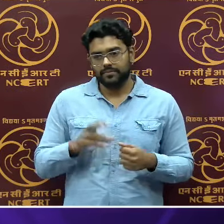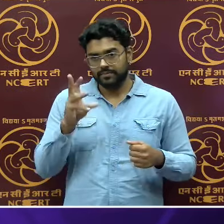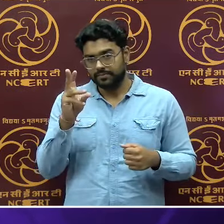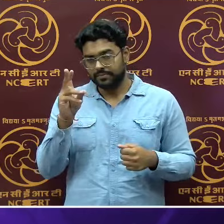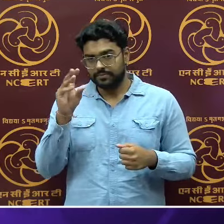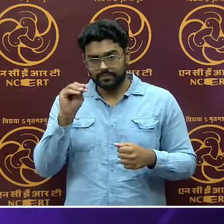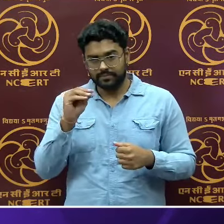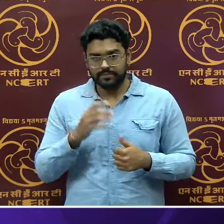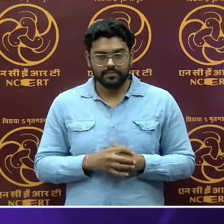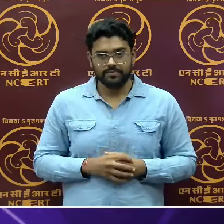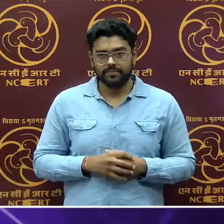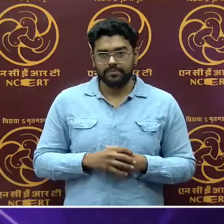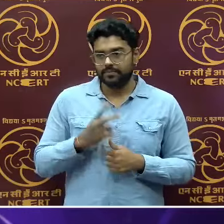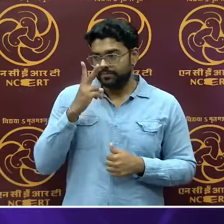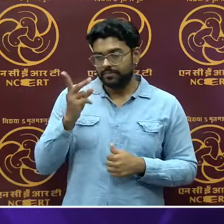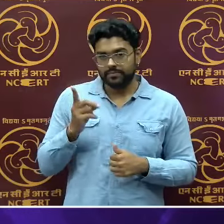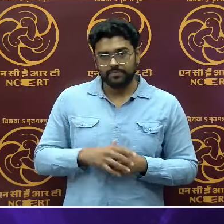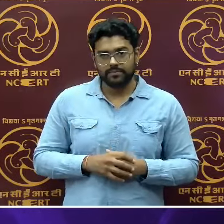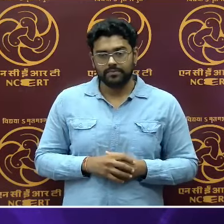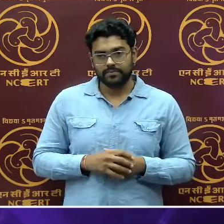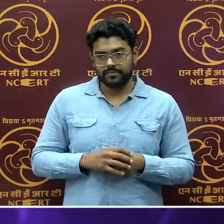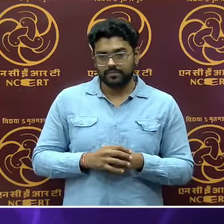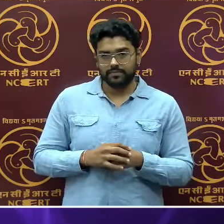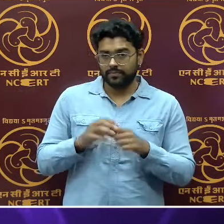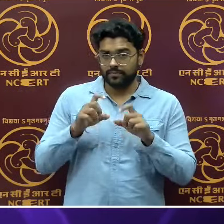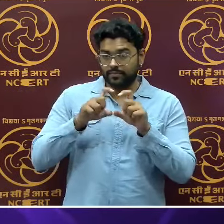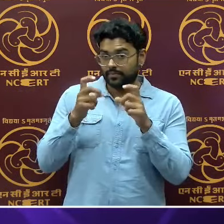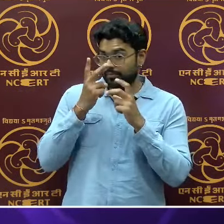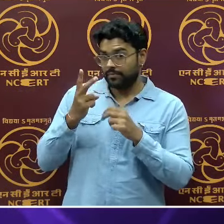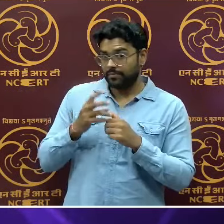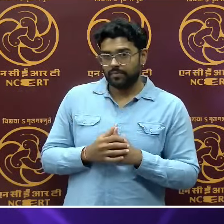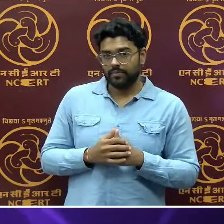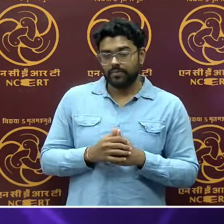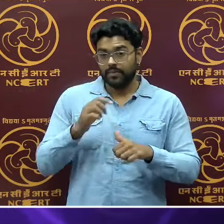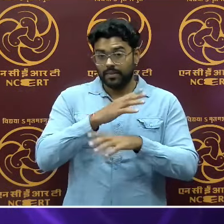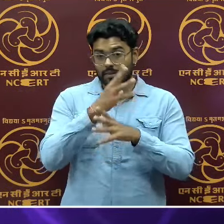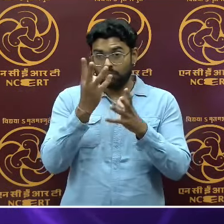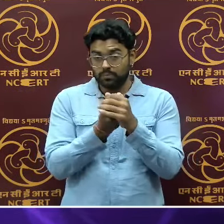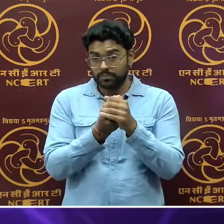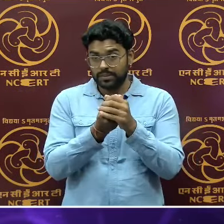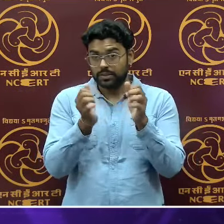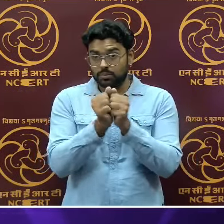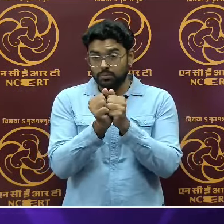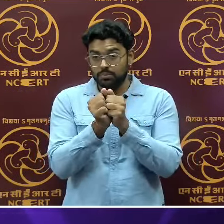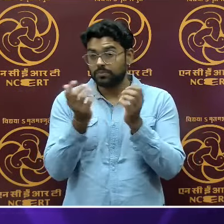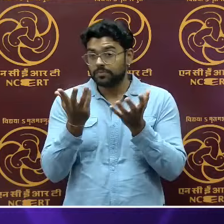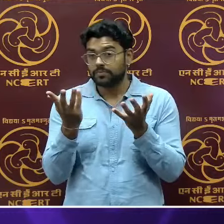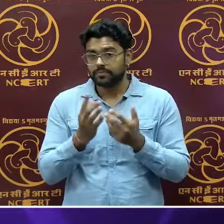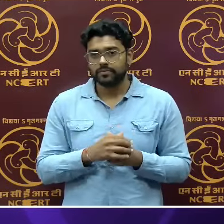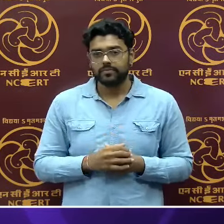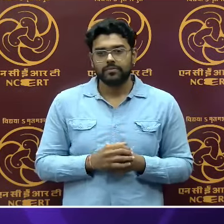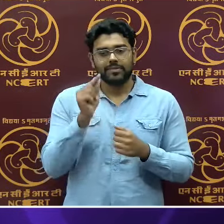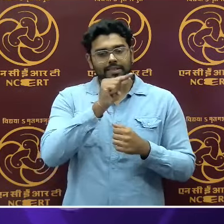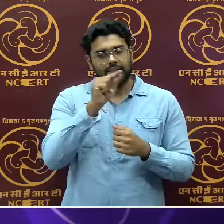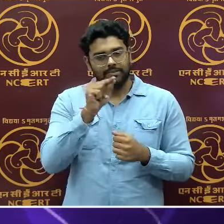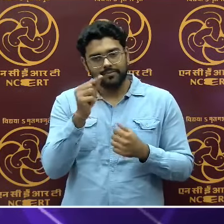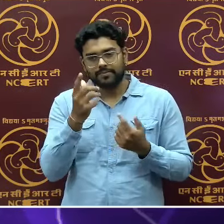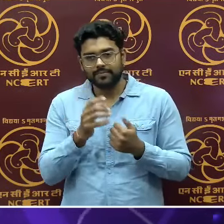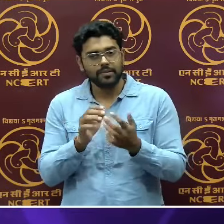third angle. Okay. Can you see the sum of these 3 angles is equal